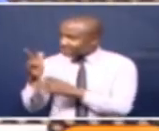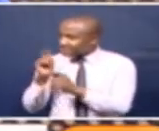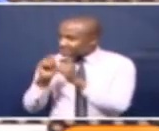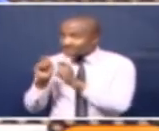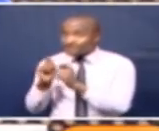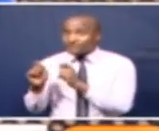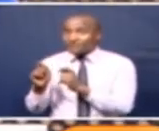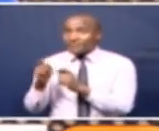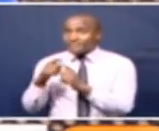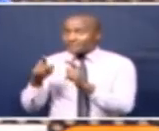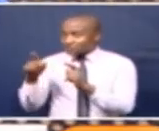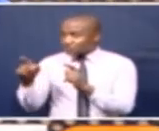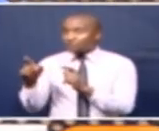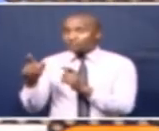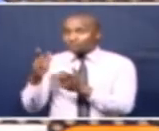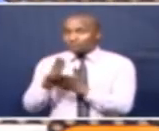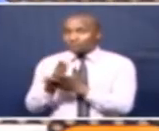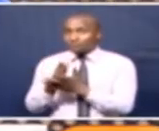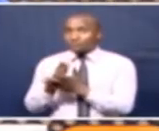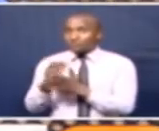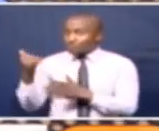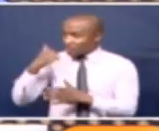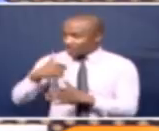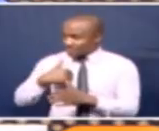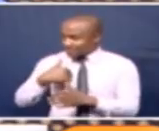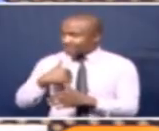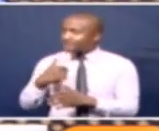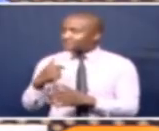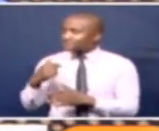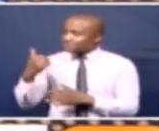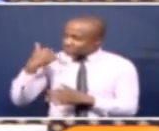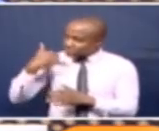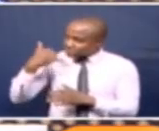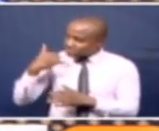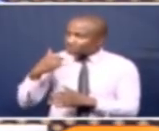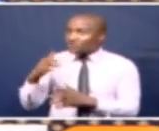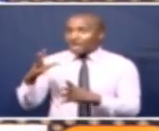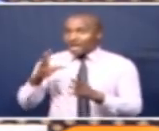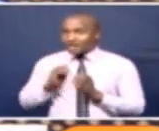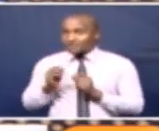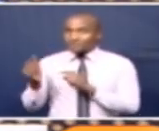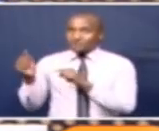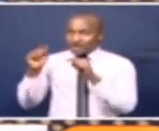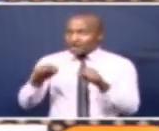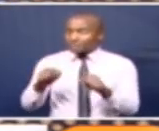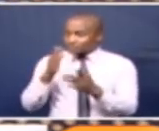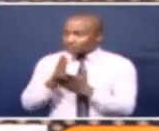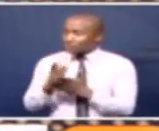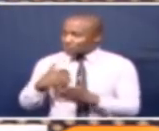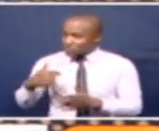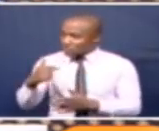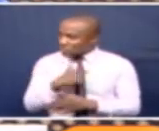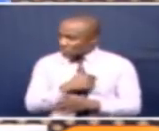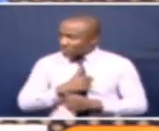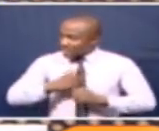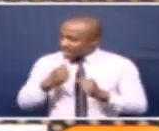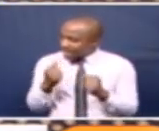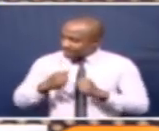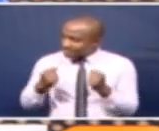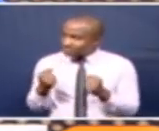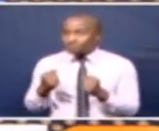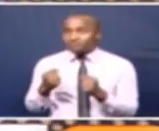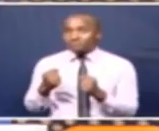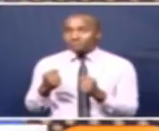you found time to pick my call and to talk to me, and you obliged us with this interview. So we are extremely grateful for